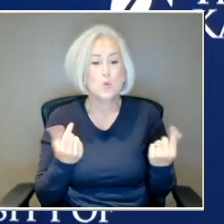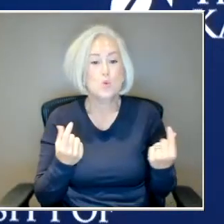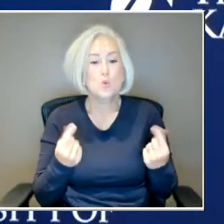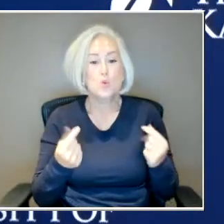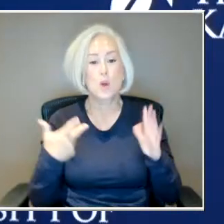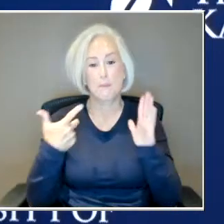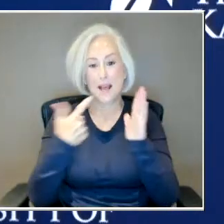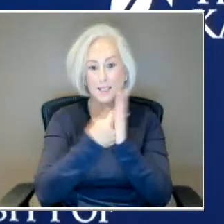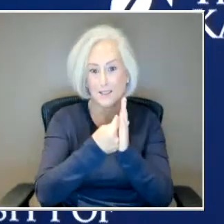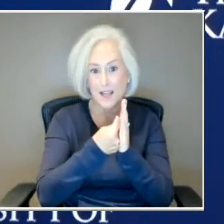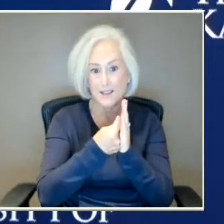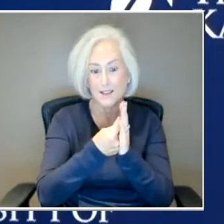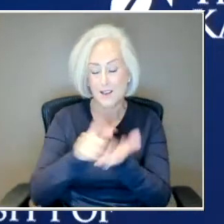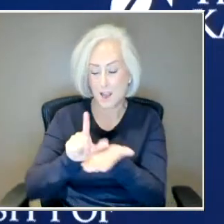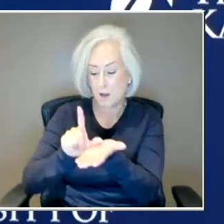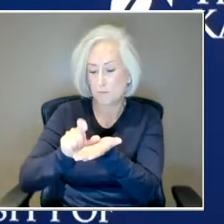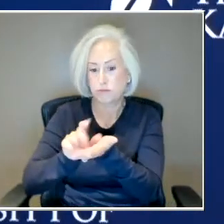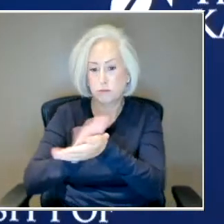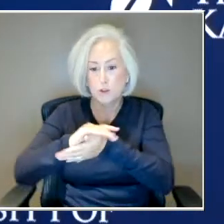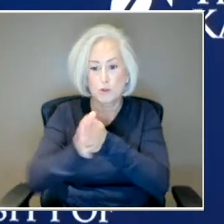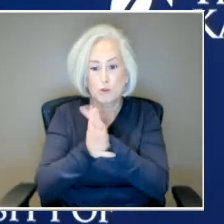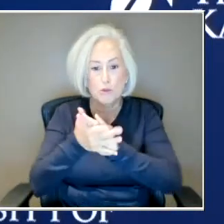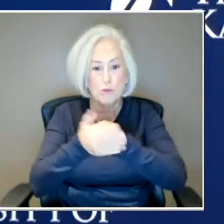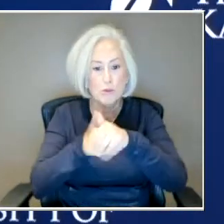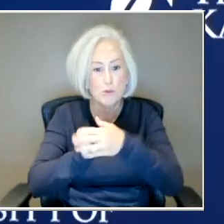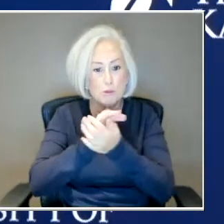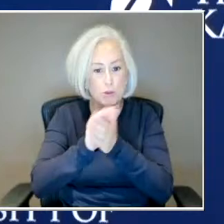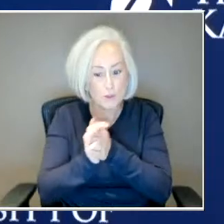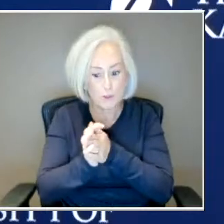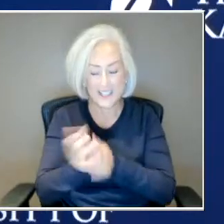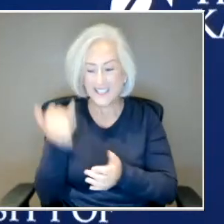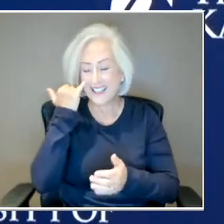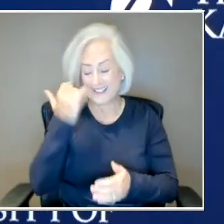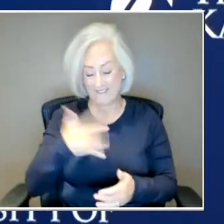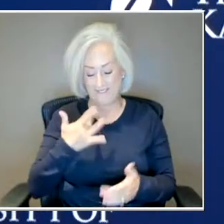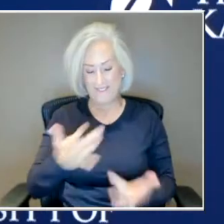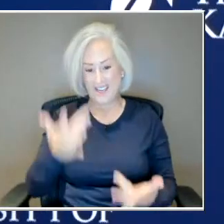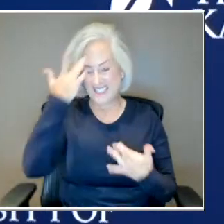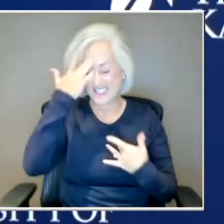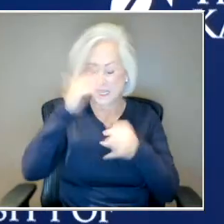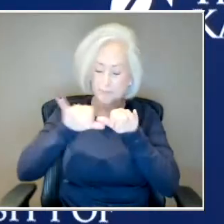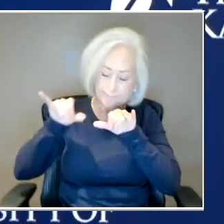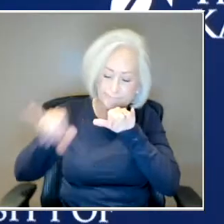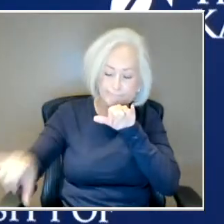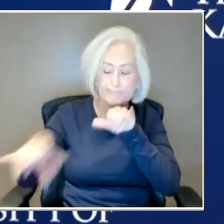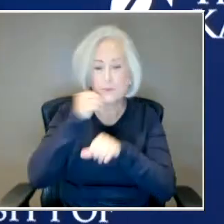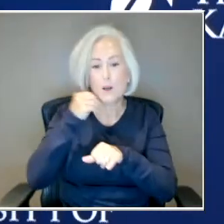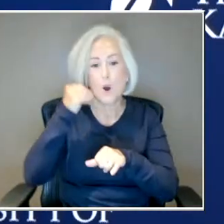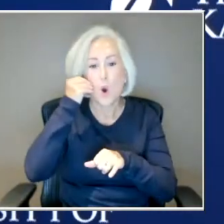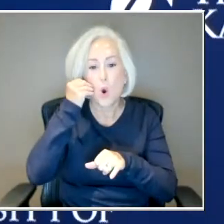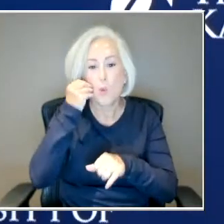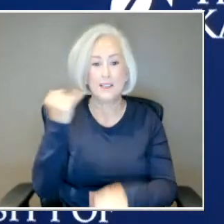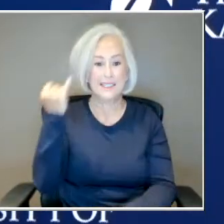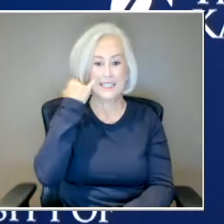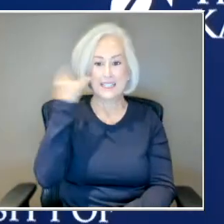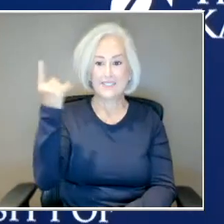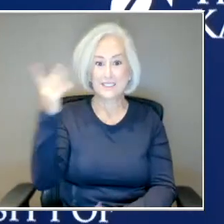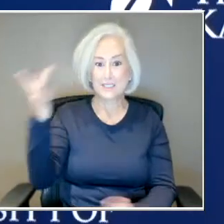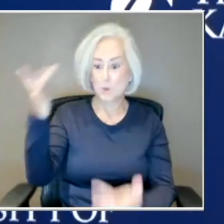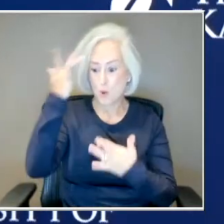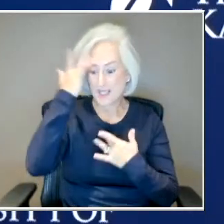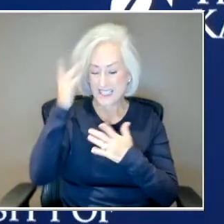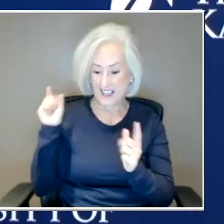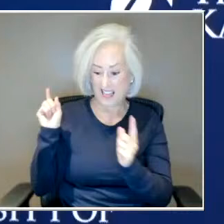hands, stay home if you're sick, and if someone's sick around you, try to avoid them if possible.